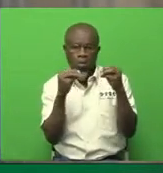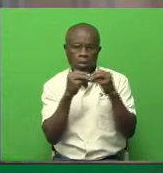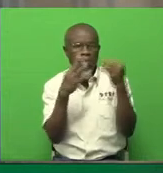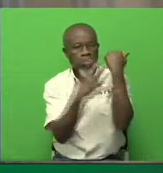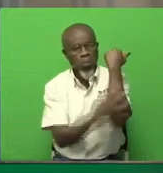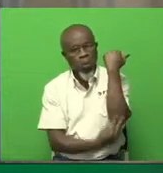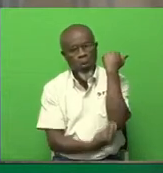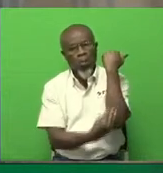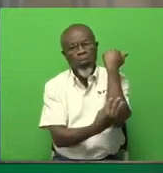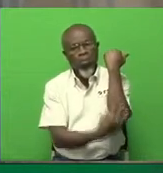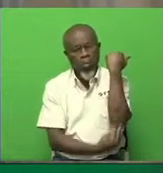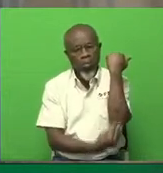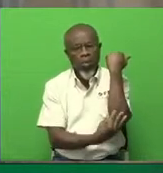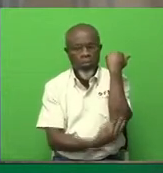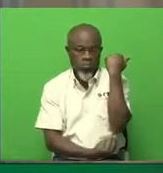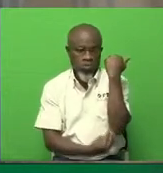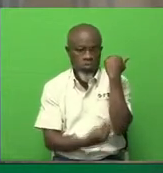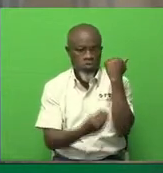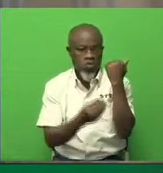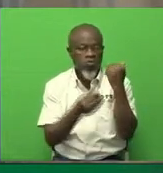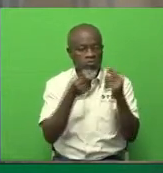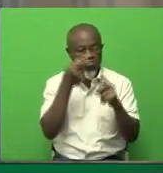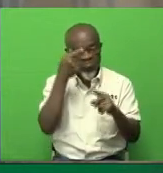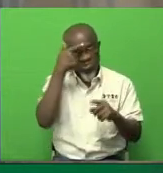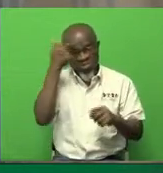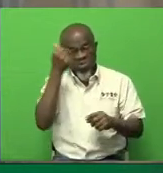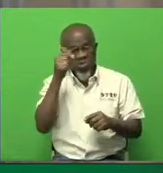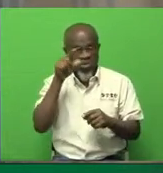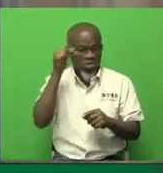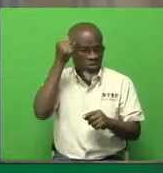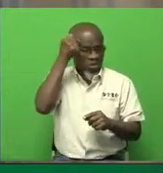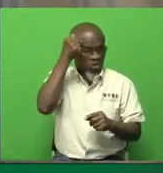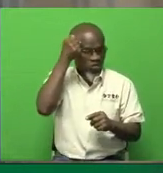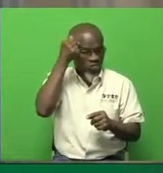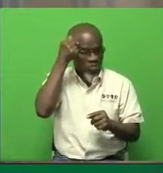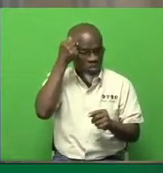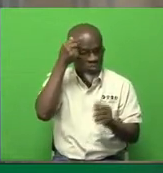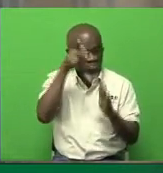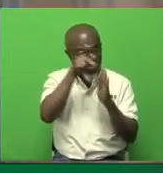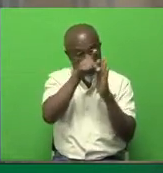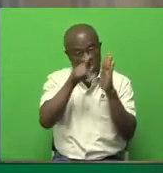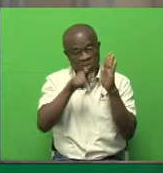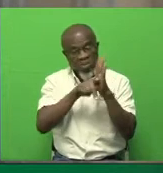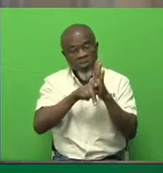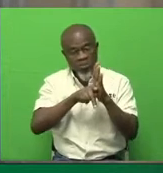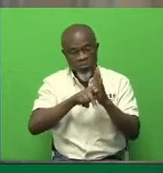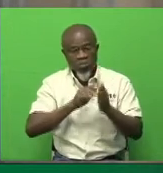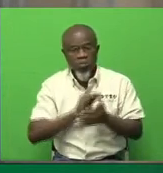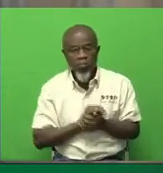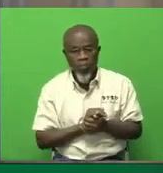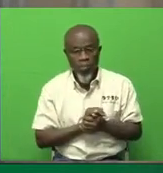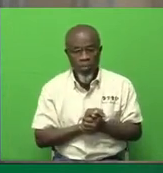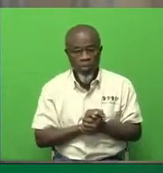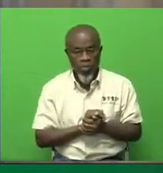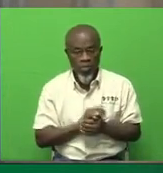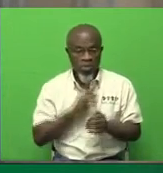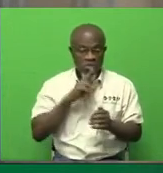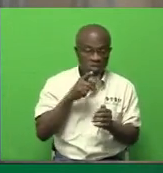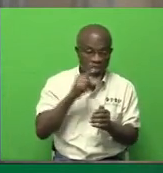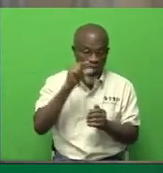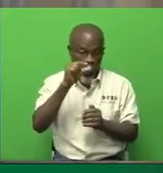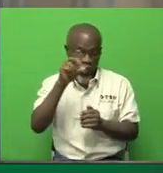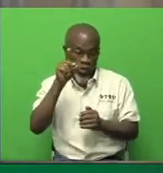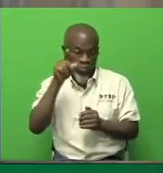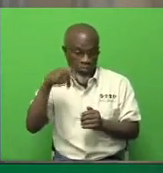of this government's policies and practices under this government real GDP per capita has fallen